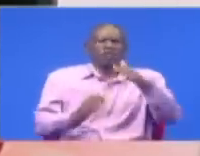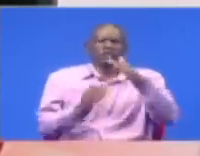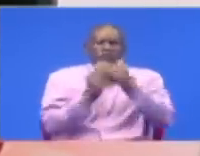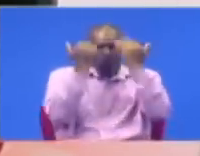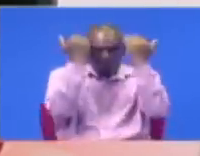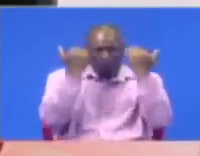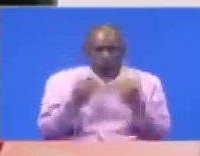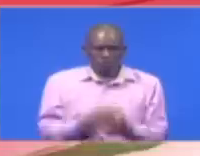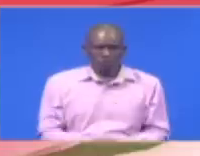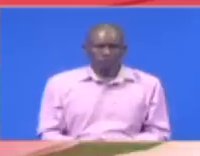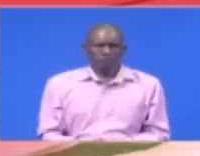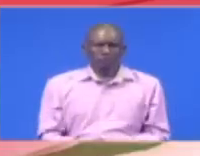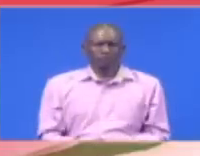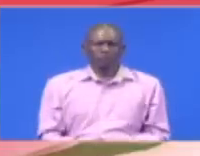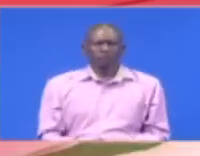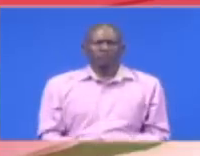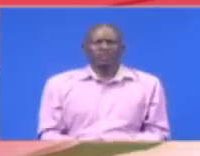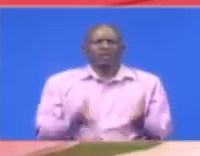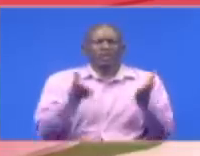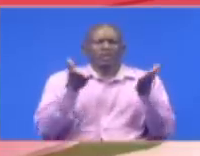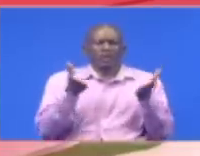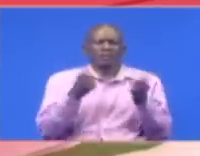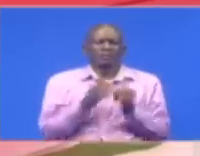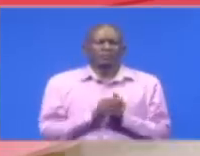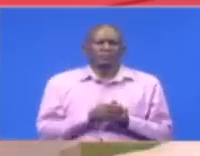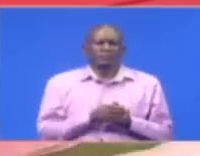Court. Now,